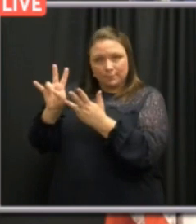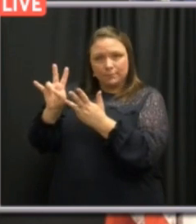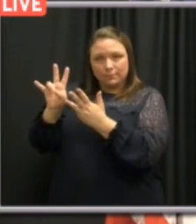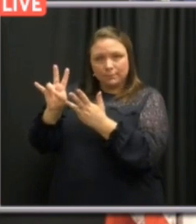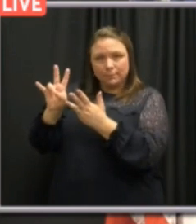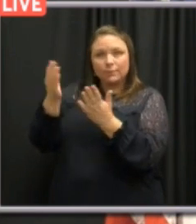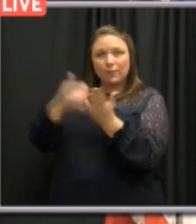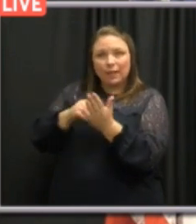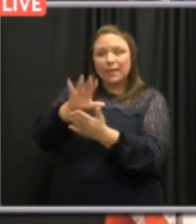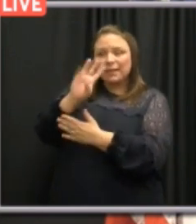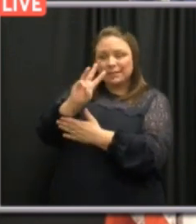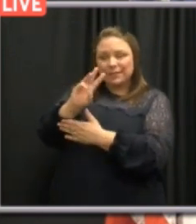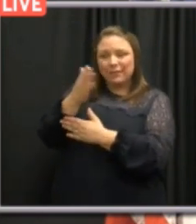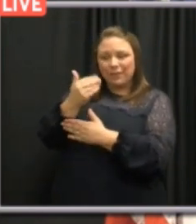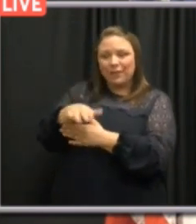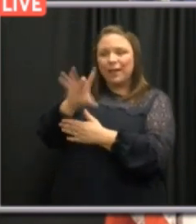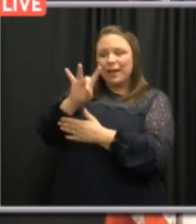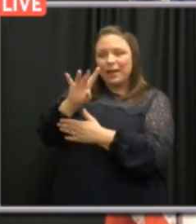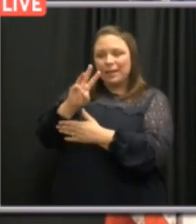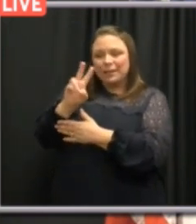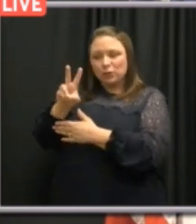862-7777, again